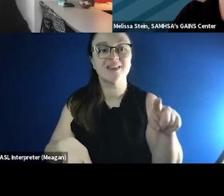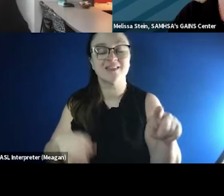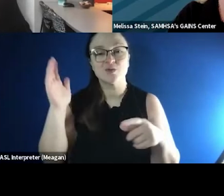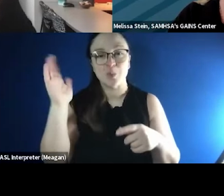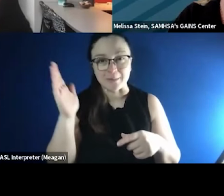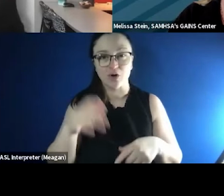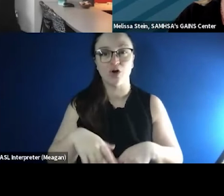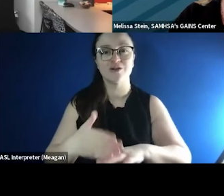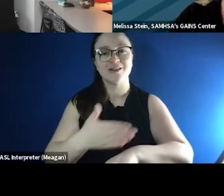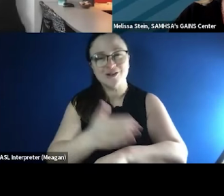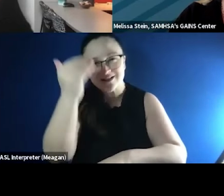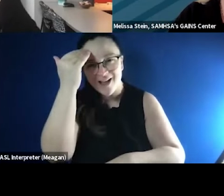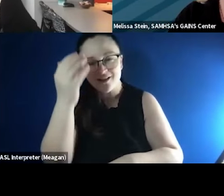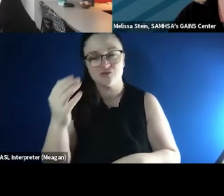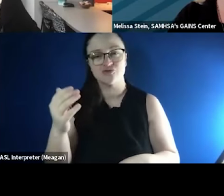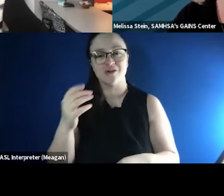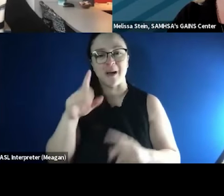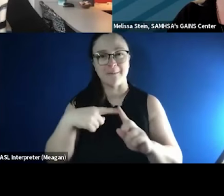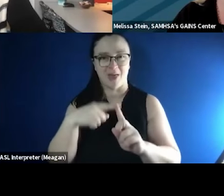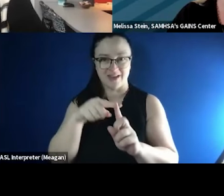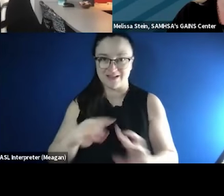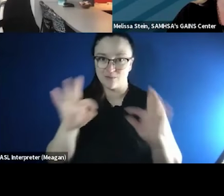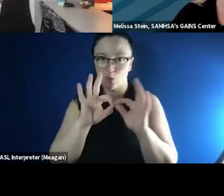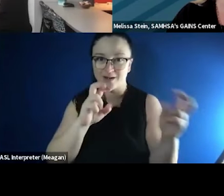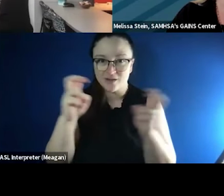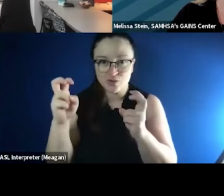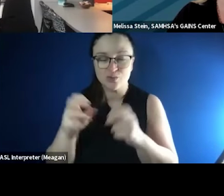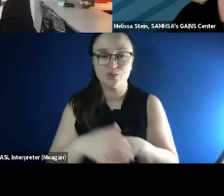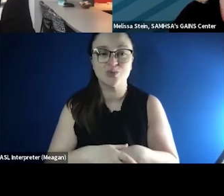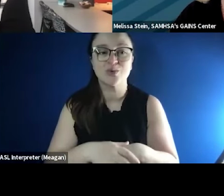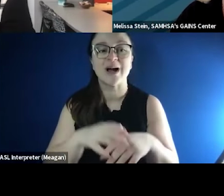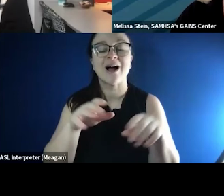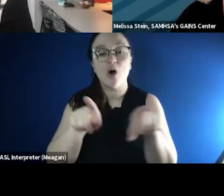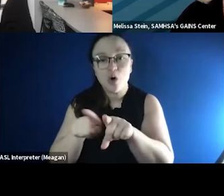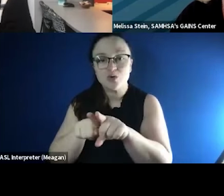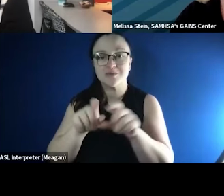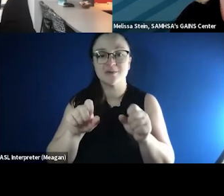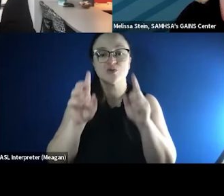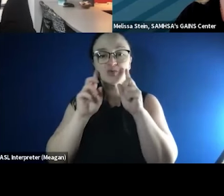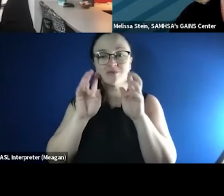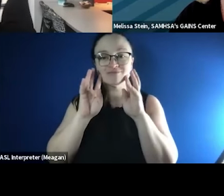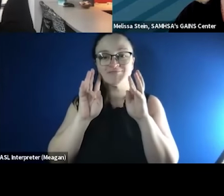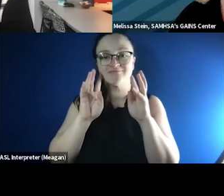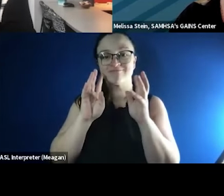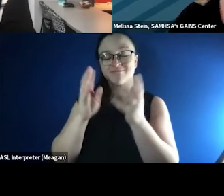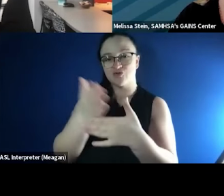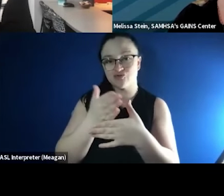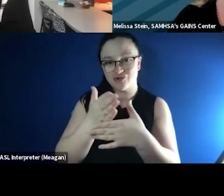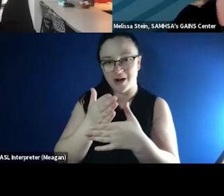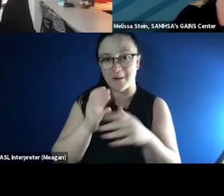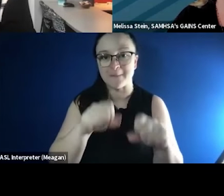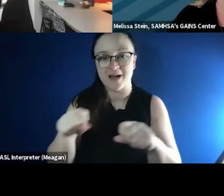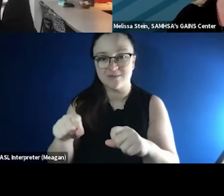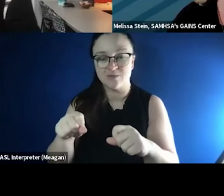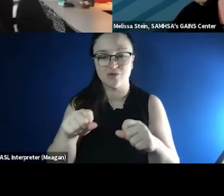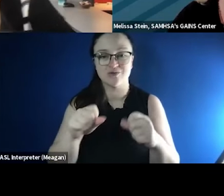knowledge and awareness about this critical issue, as well as exploring potential strategies and solutions that you might consider incorporating